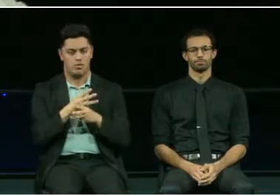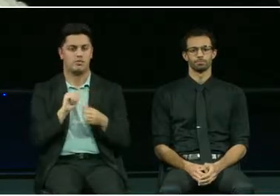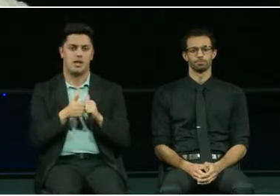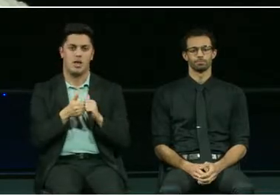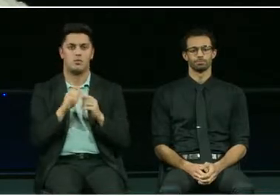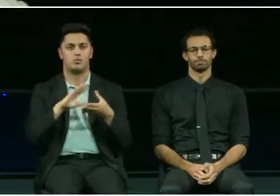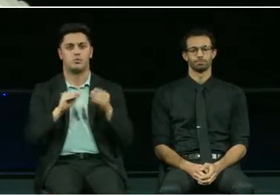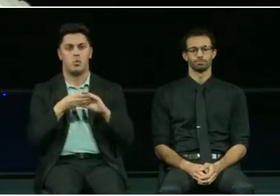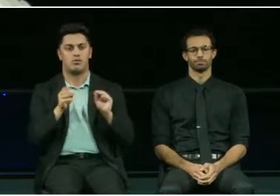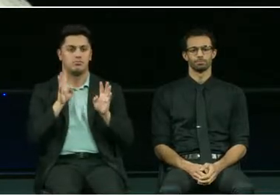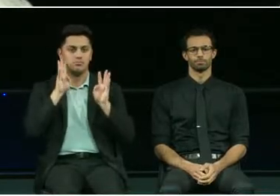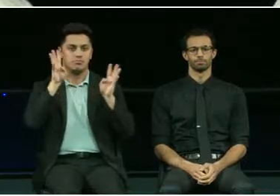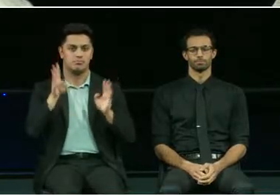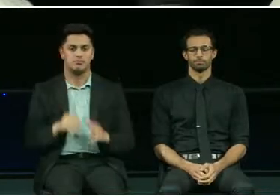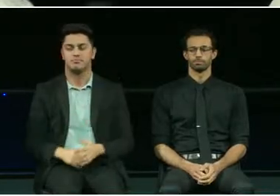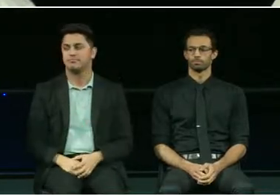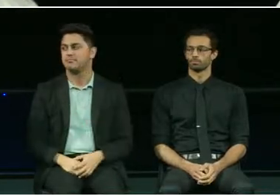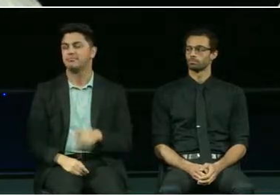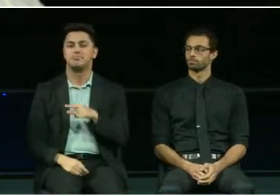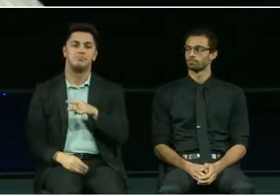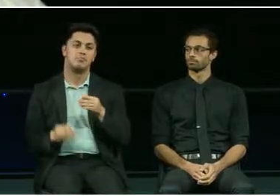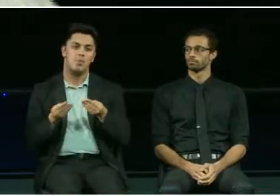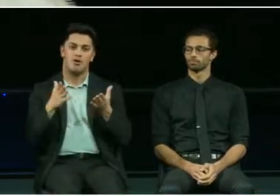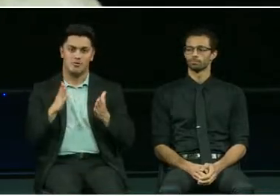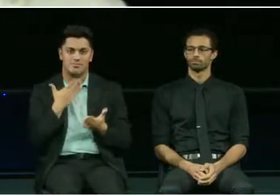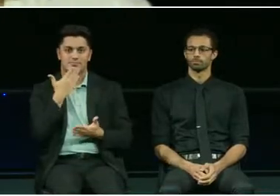being. Thank you, yeah.